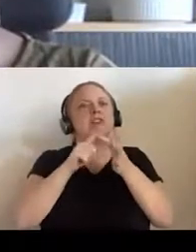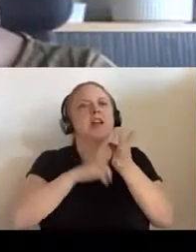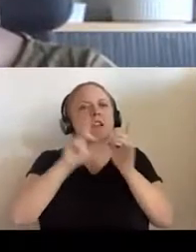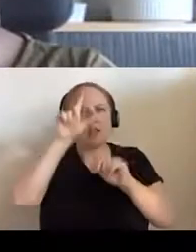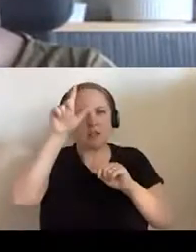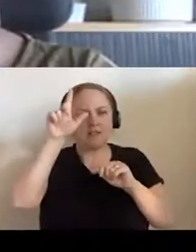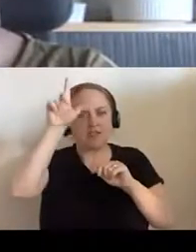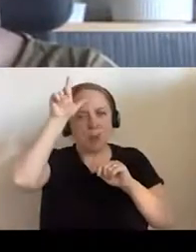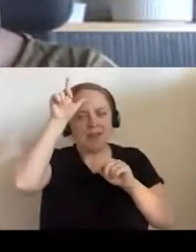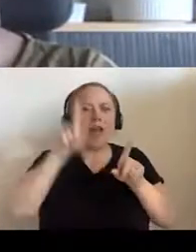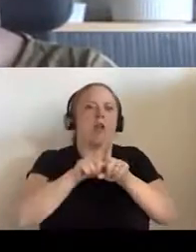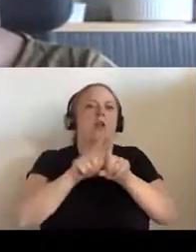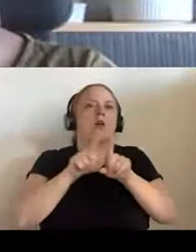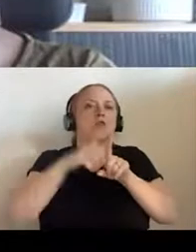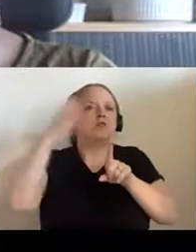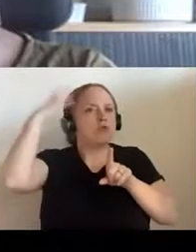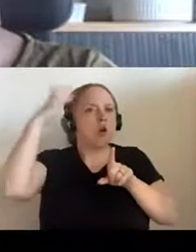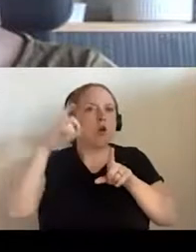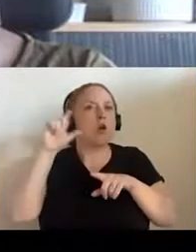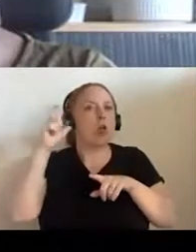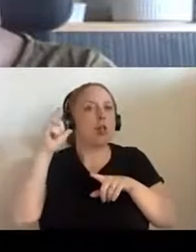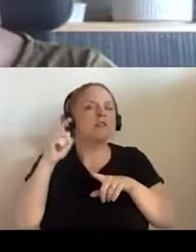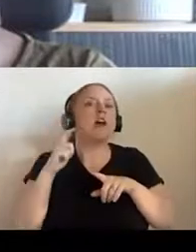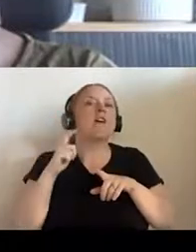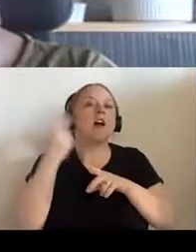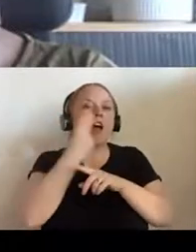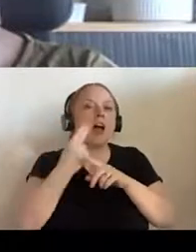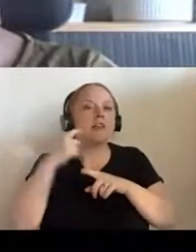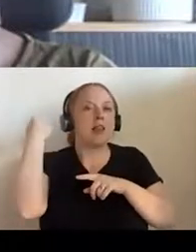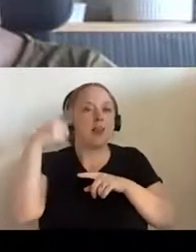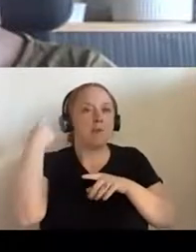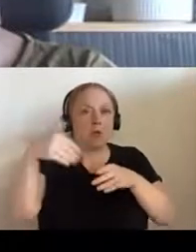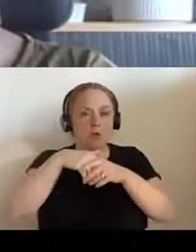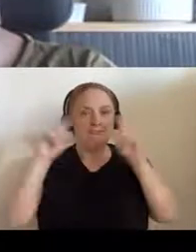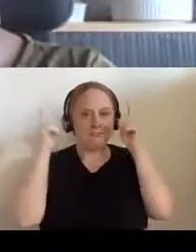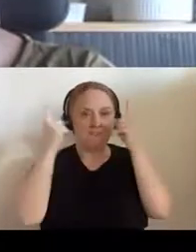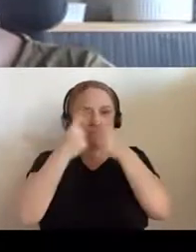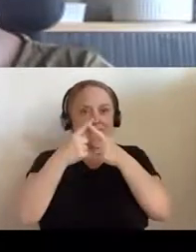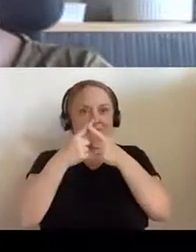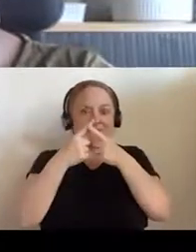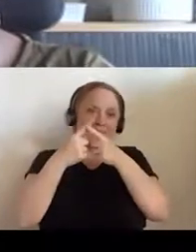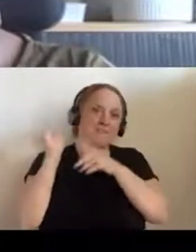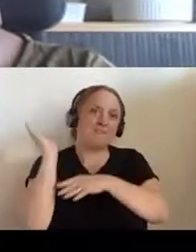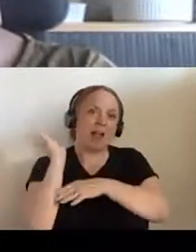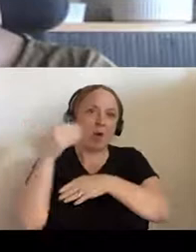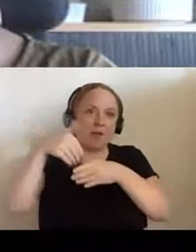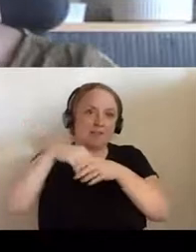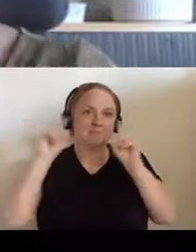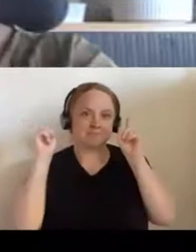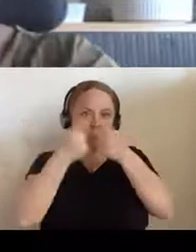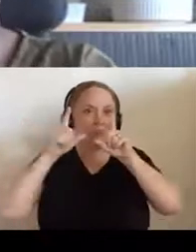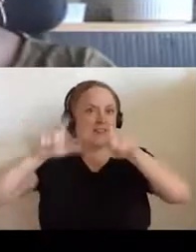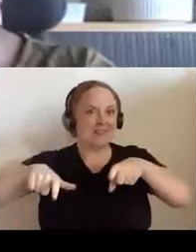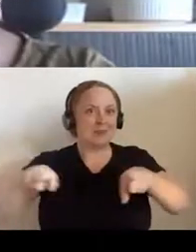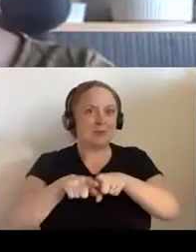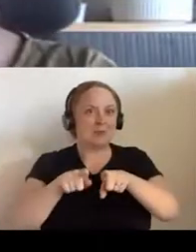London. Akeelah is currently the Gatenby Fellow in Contemporary Art at the University of Leeds. We're excited also to introduce